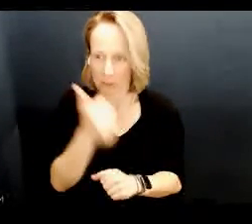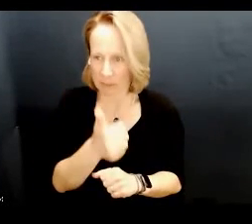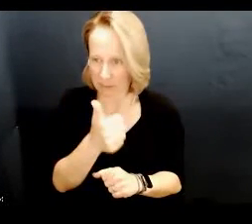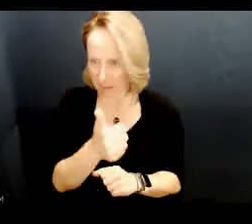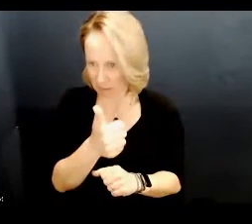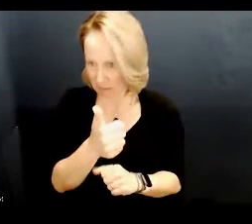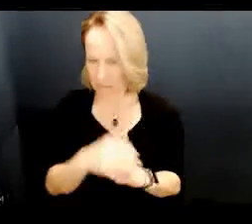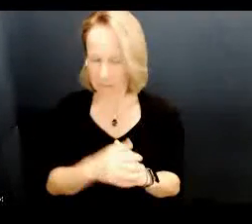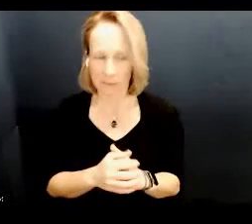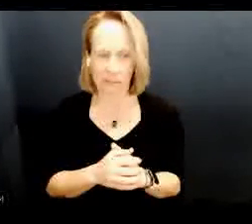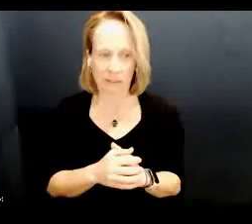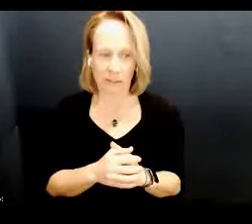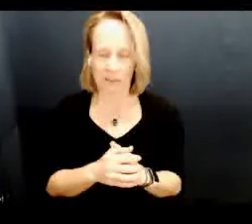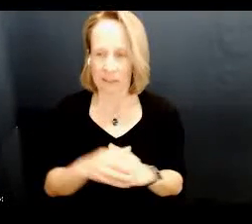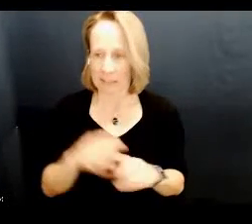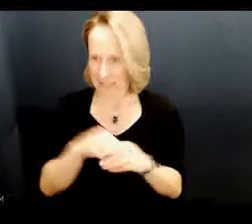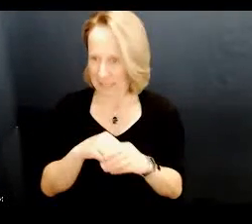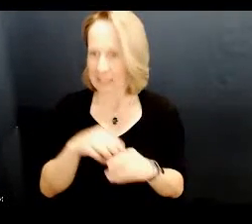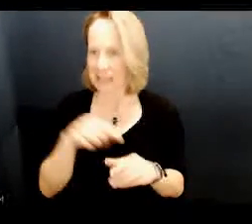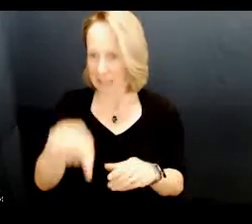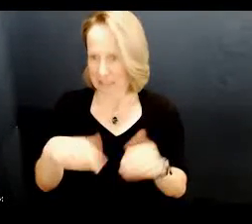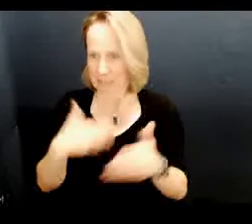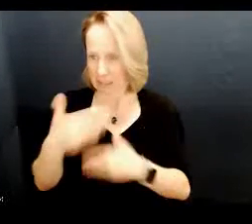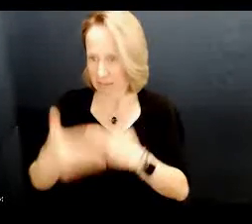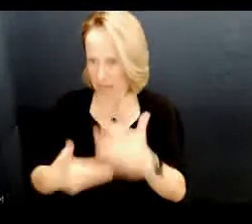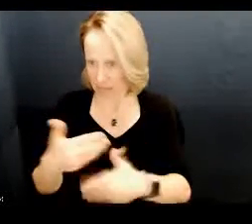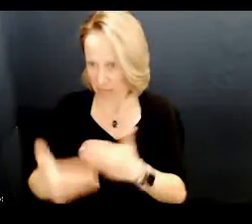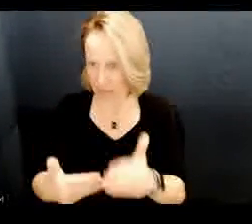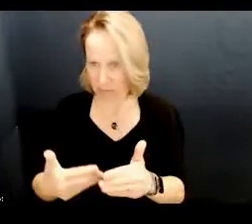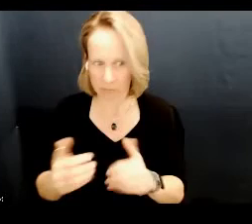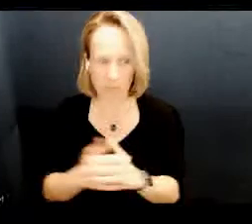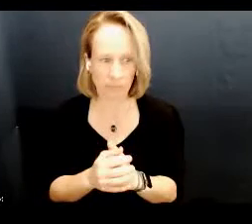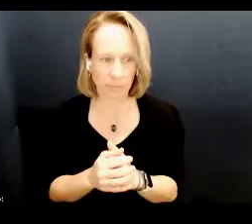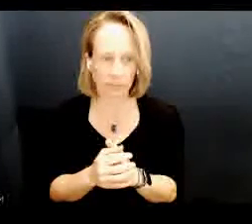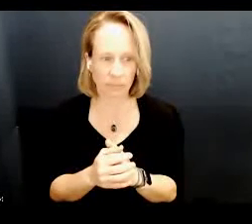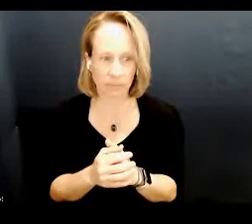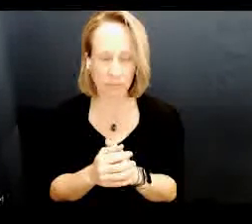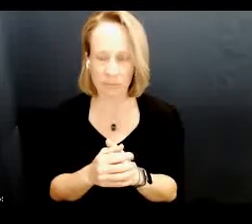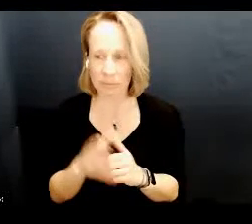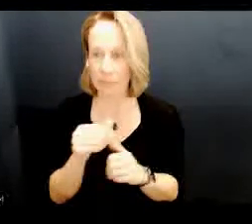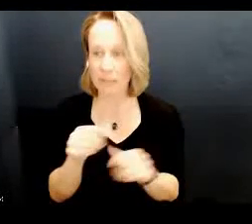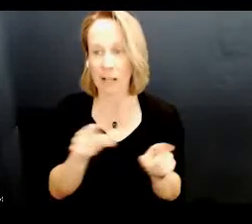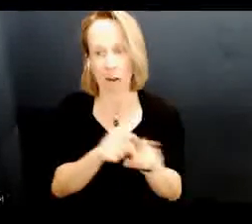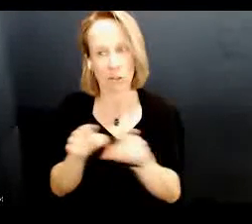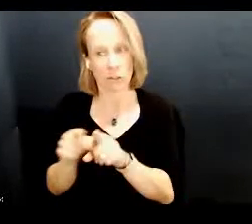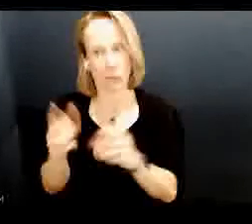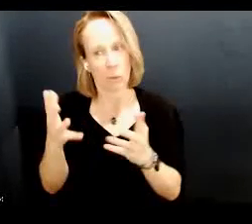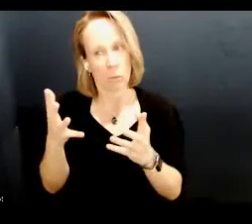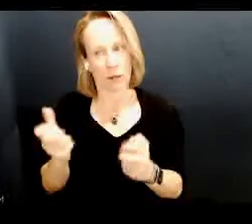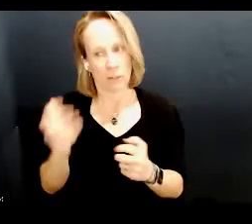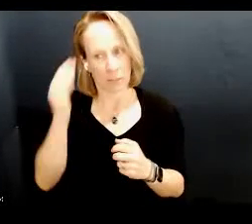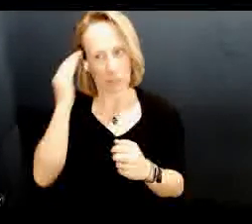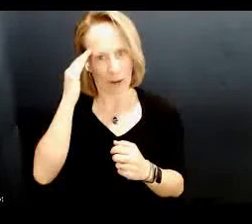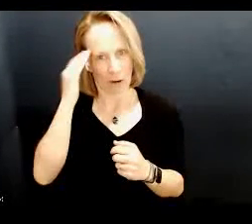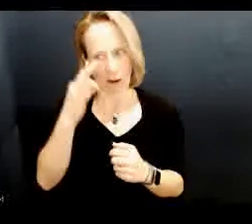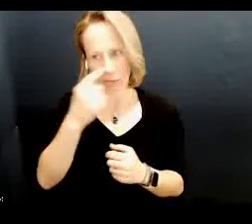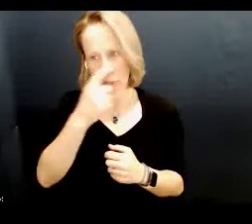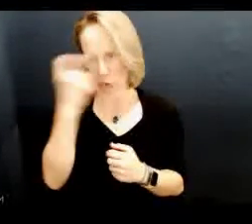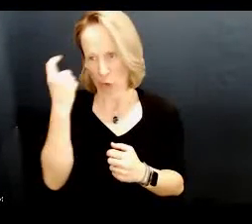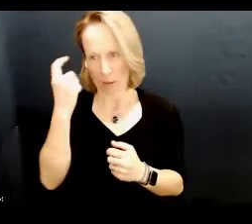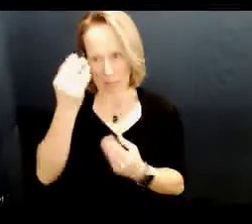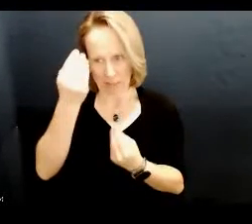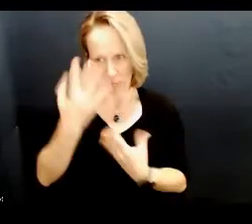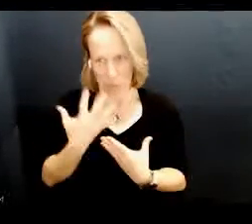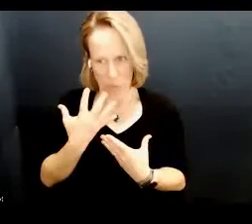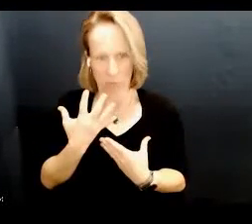in this process, right? And then we also want to use a trauma-informed lens. So how is the SART